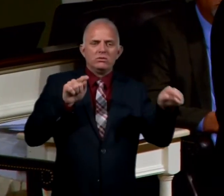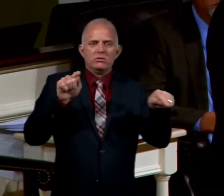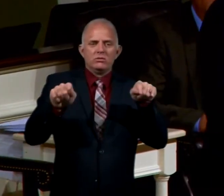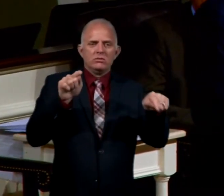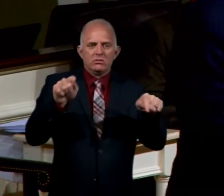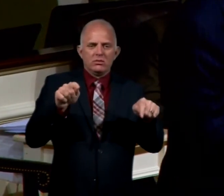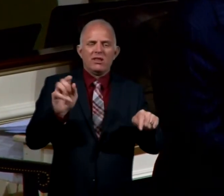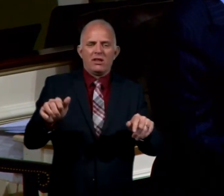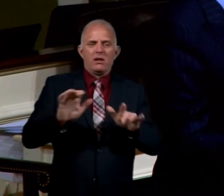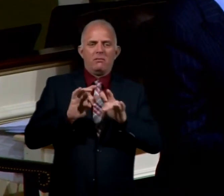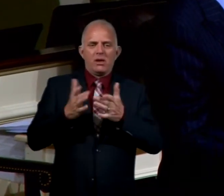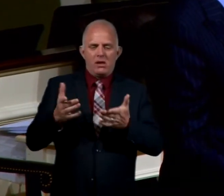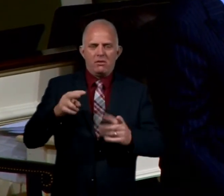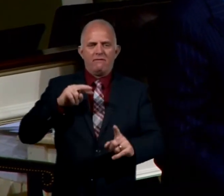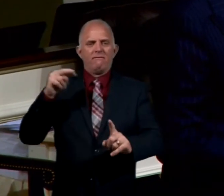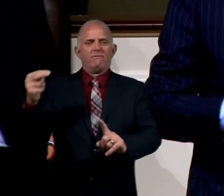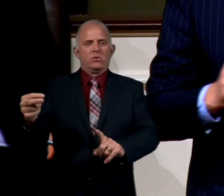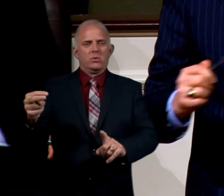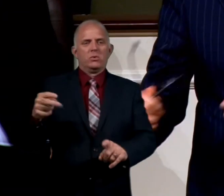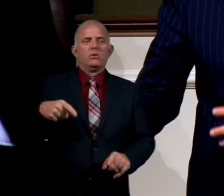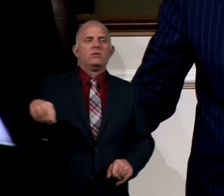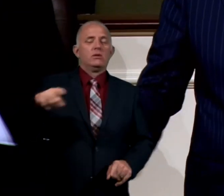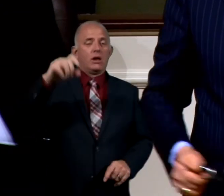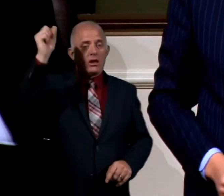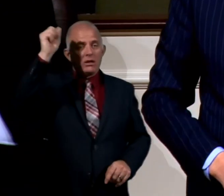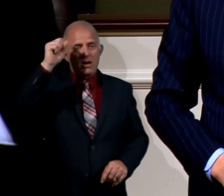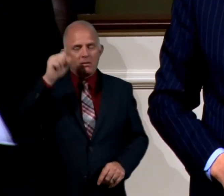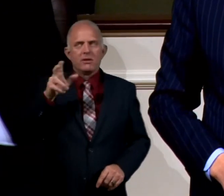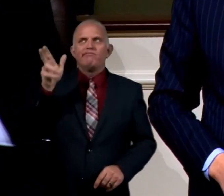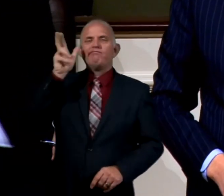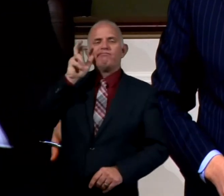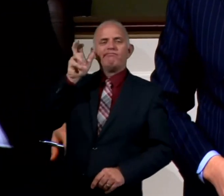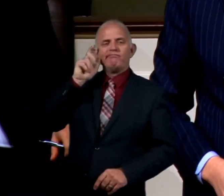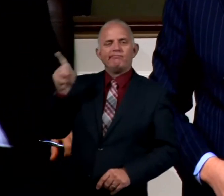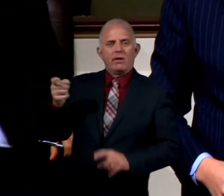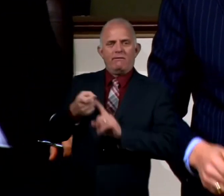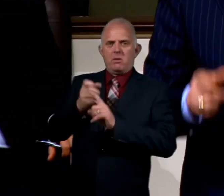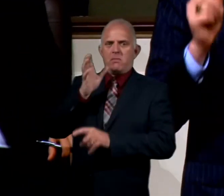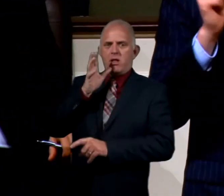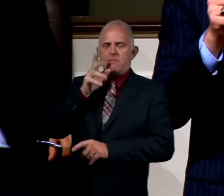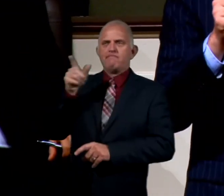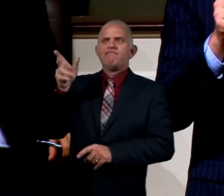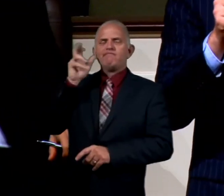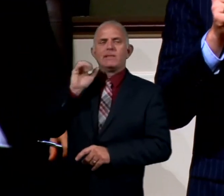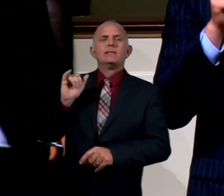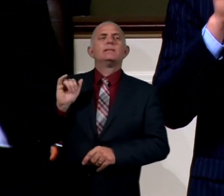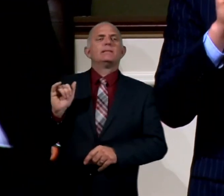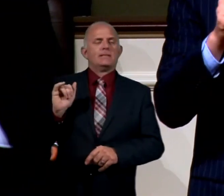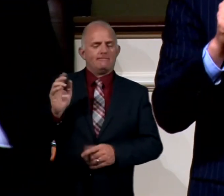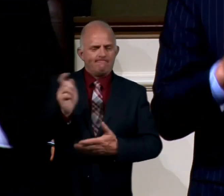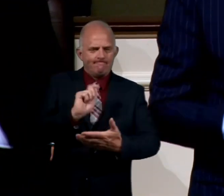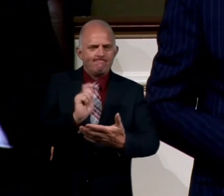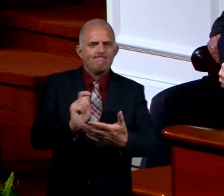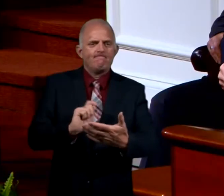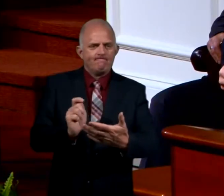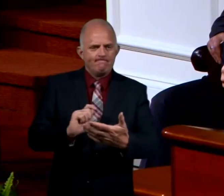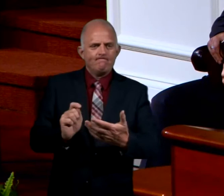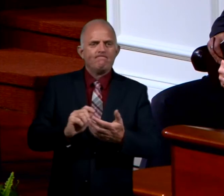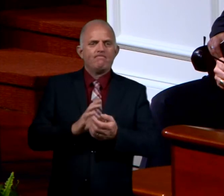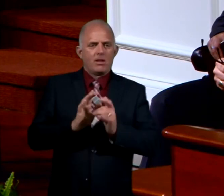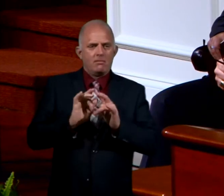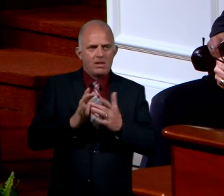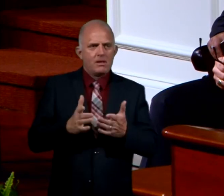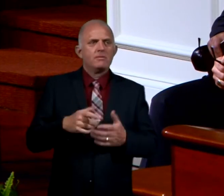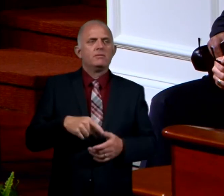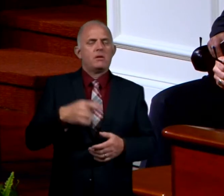at Solomon, as he listened to his mother and he put these words on the pages of God's Word, he says, you know what? I remember these thoughts.